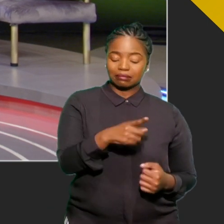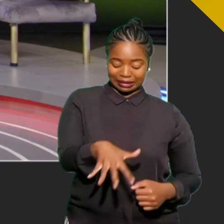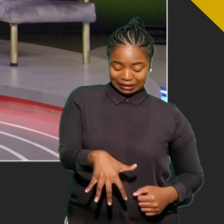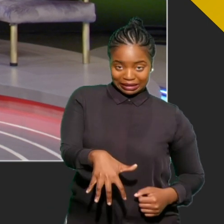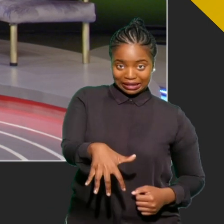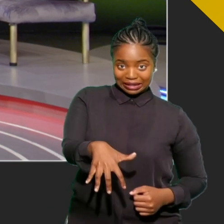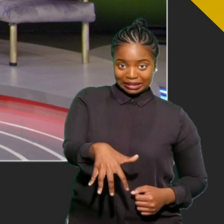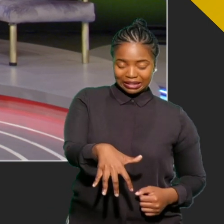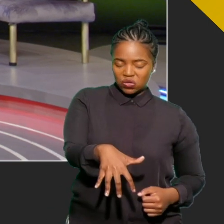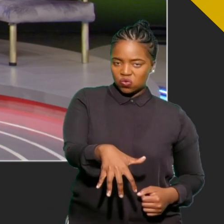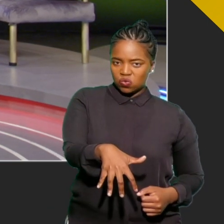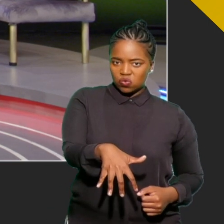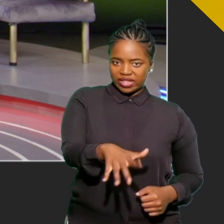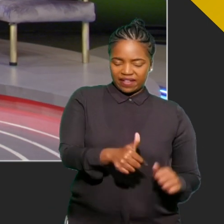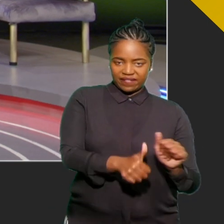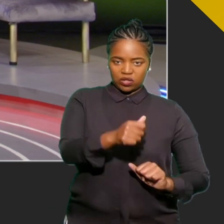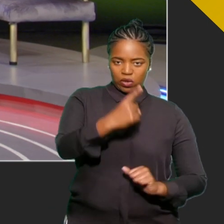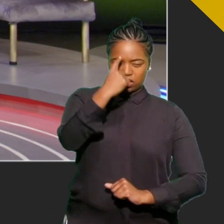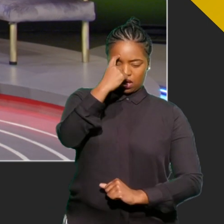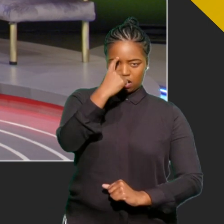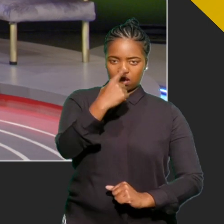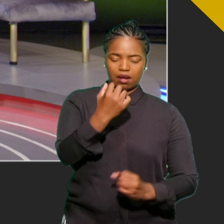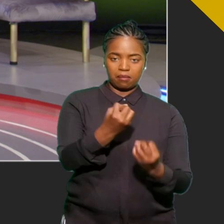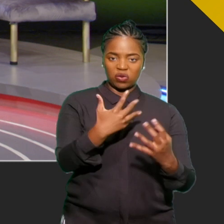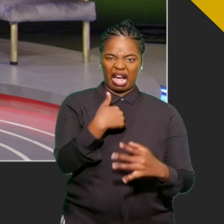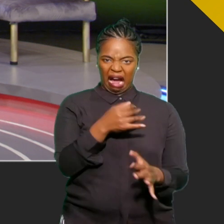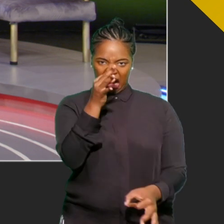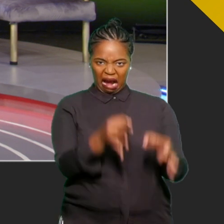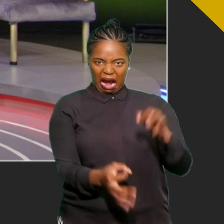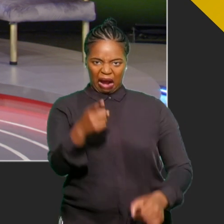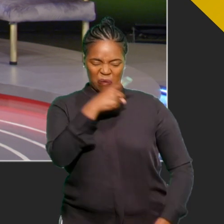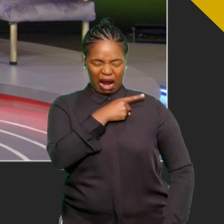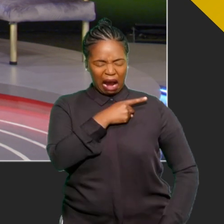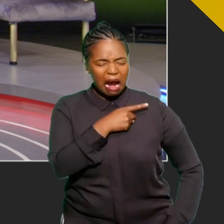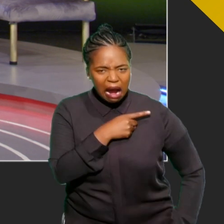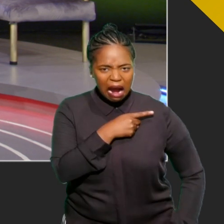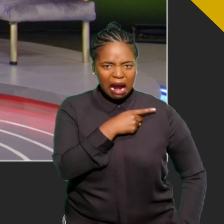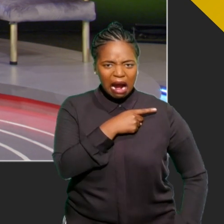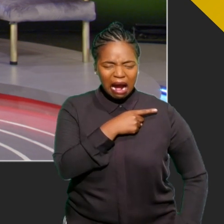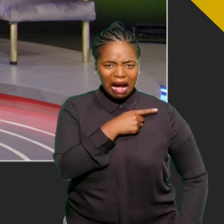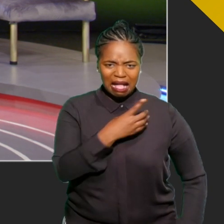pregnant. The first thing that we think about, a lot of us, we're judging them. We're like, eh?